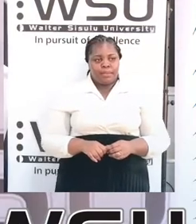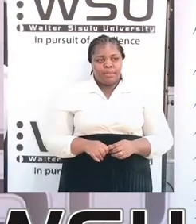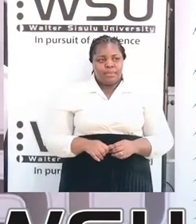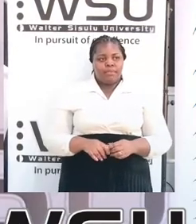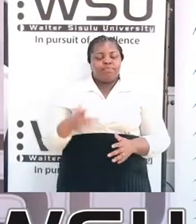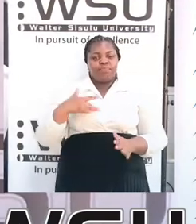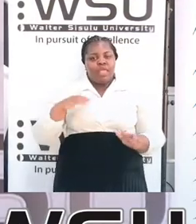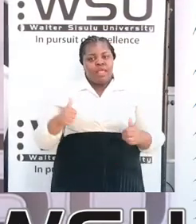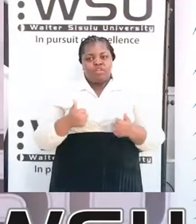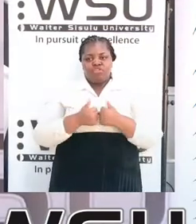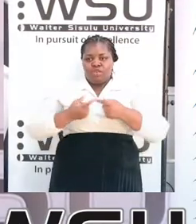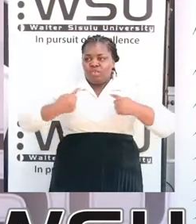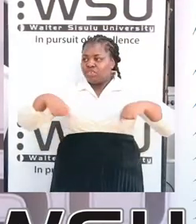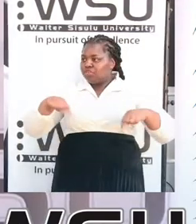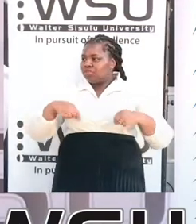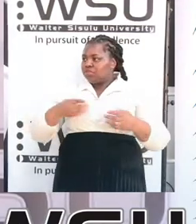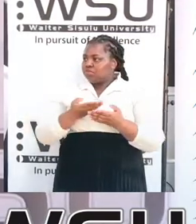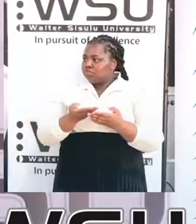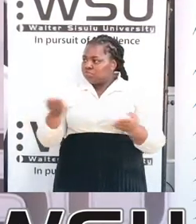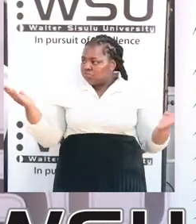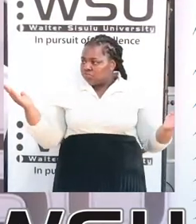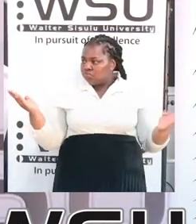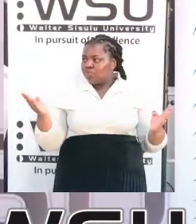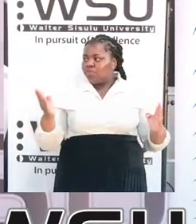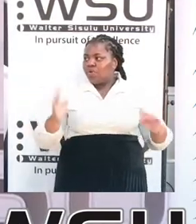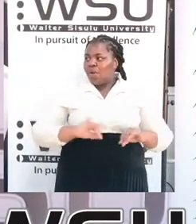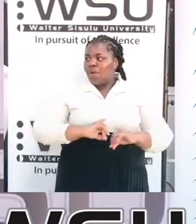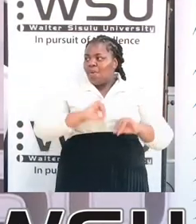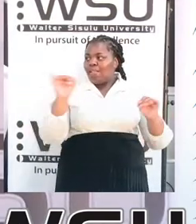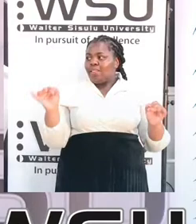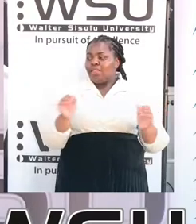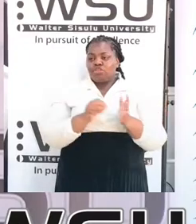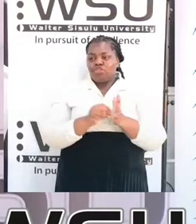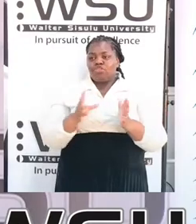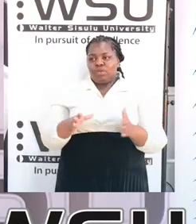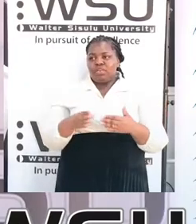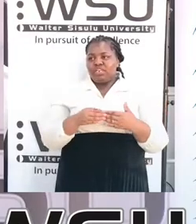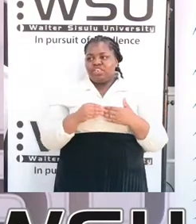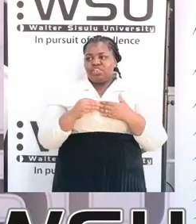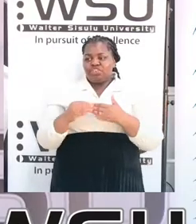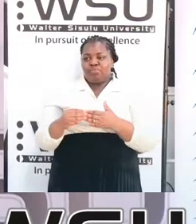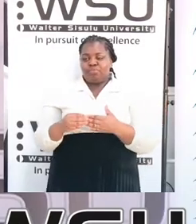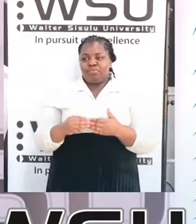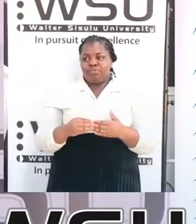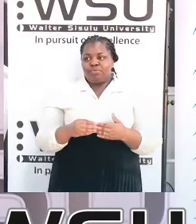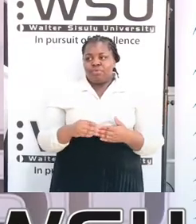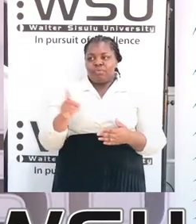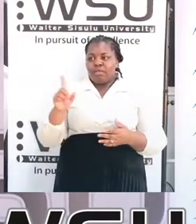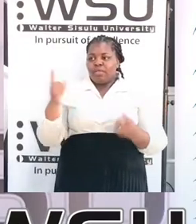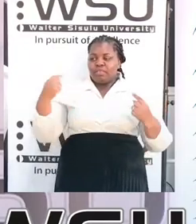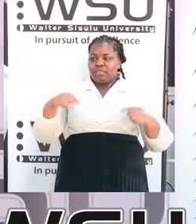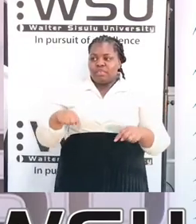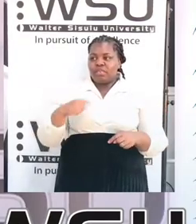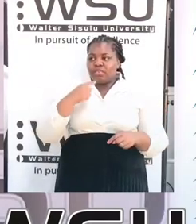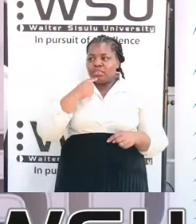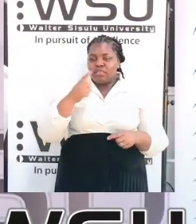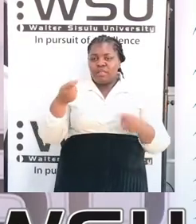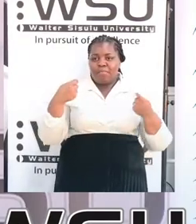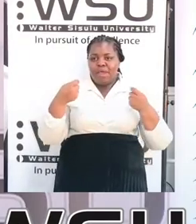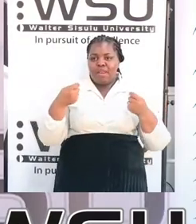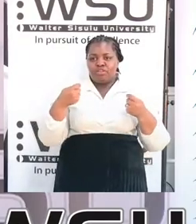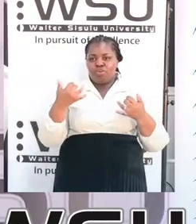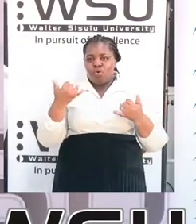I challenge us all, especially student leadership, bangabene besize besithi